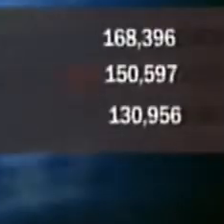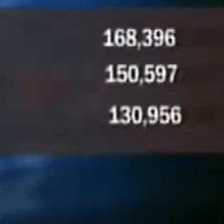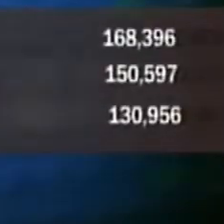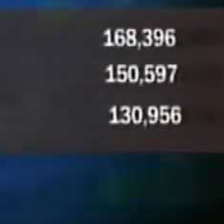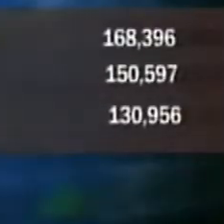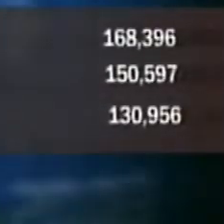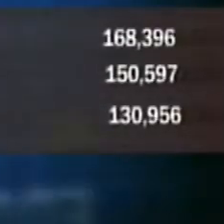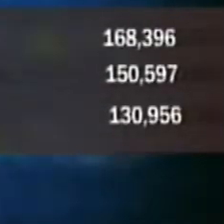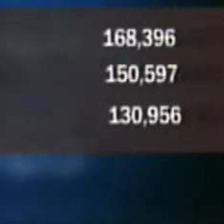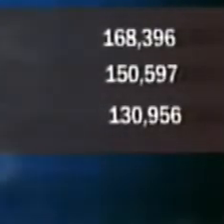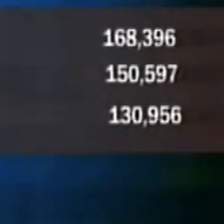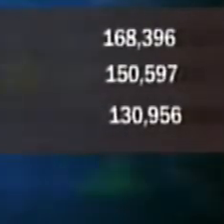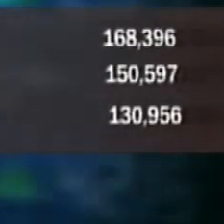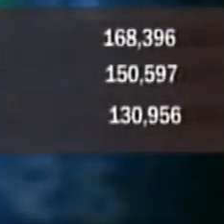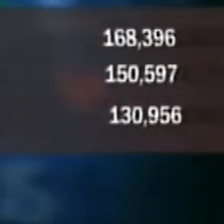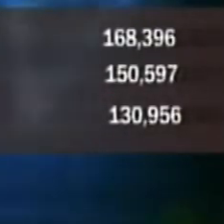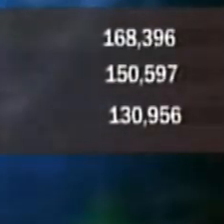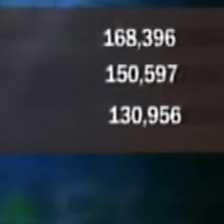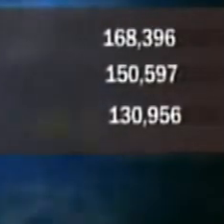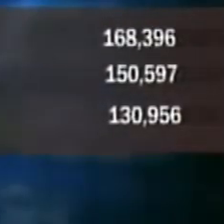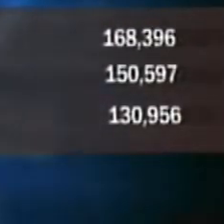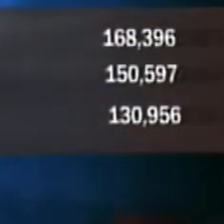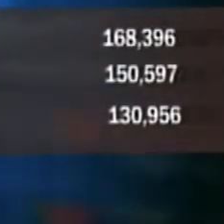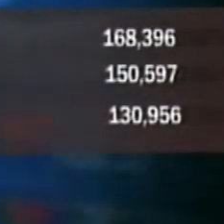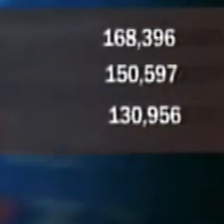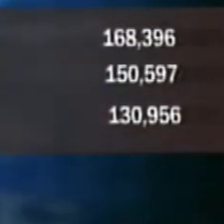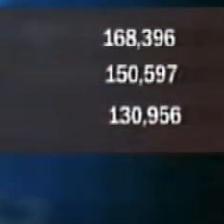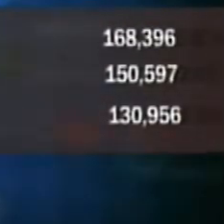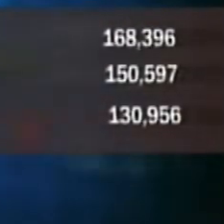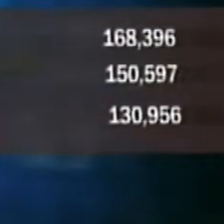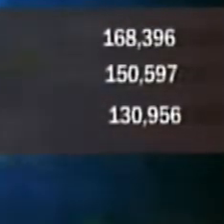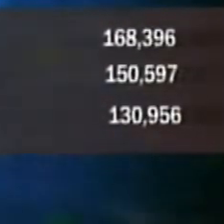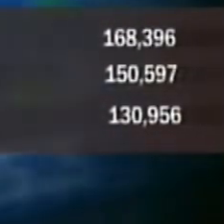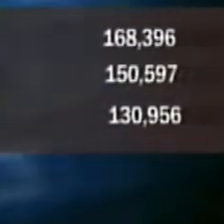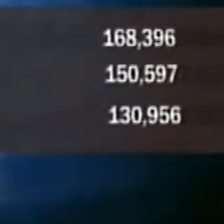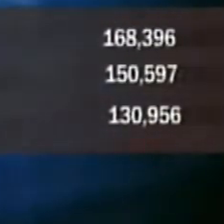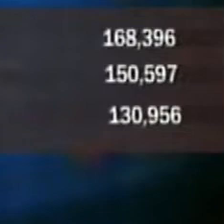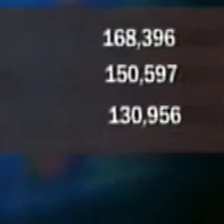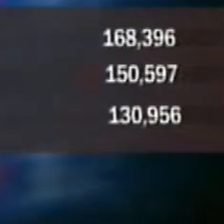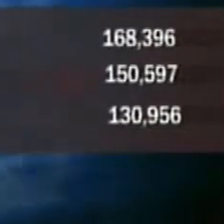First is Jamaica, where Carreras Limited was the volume leader with